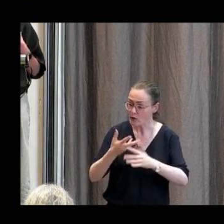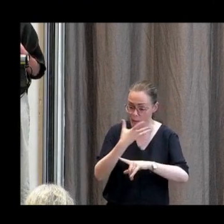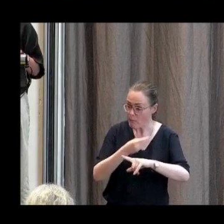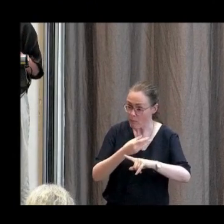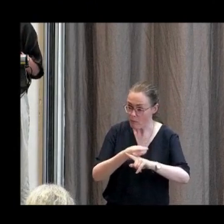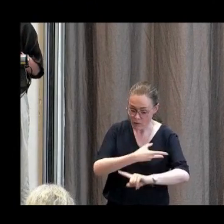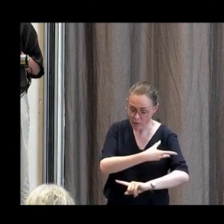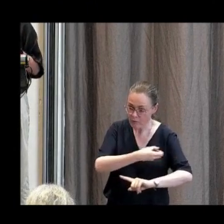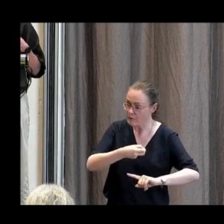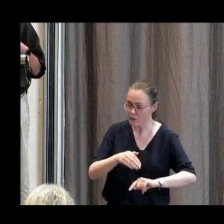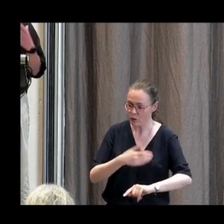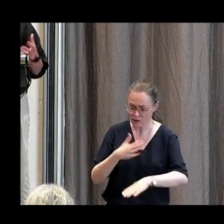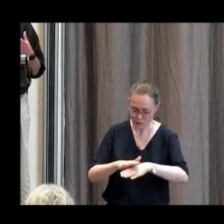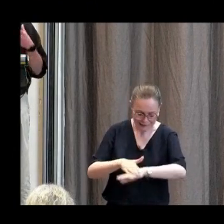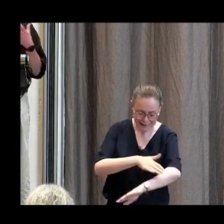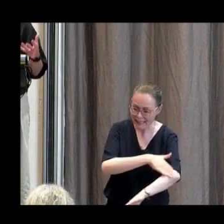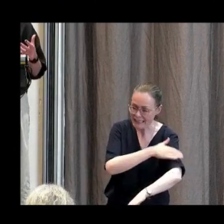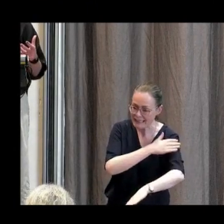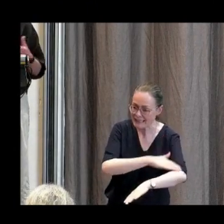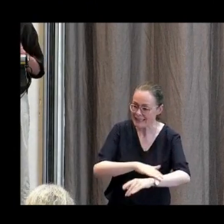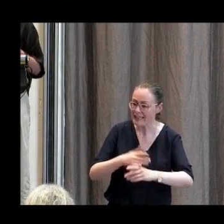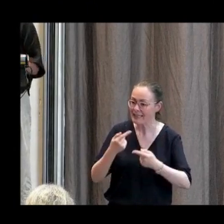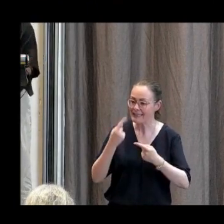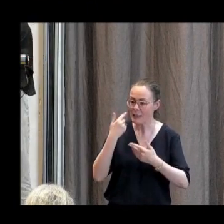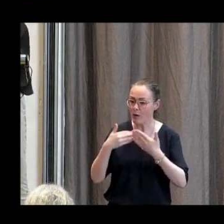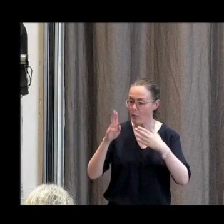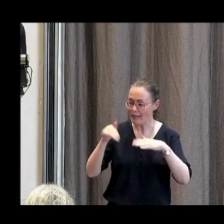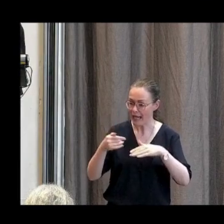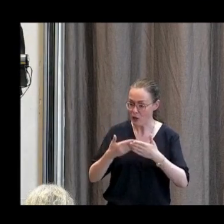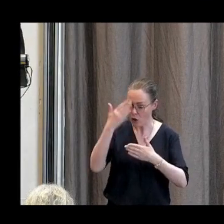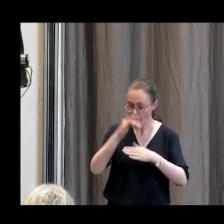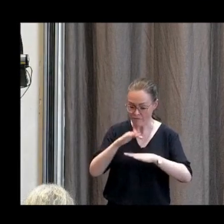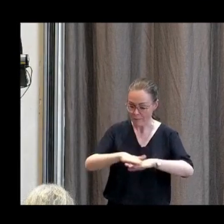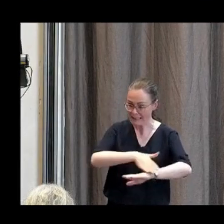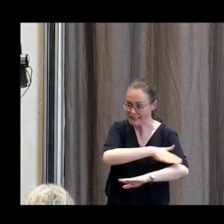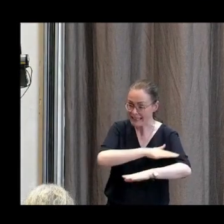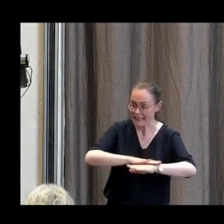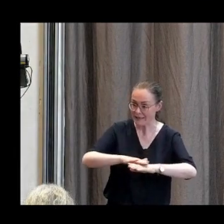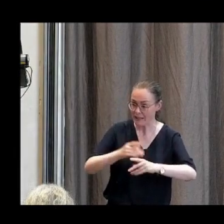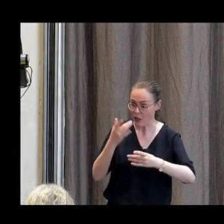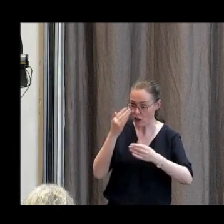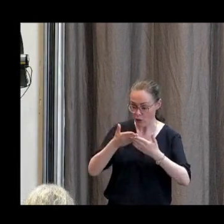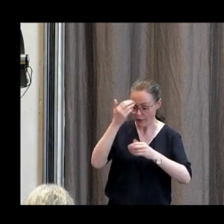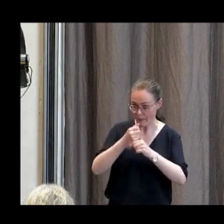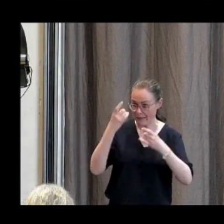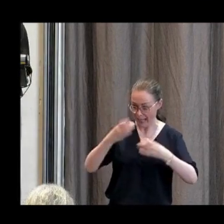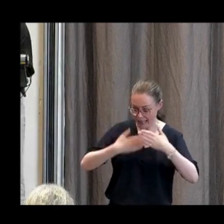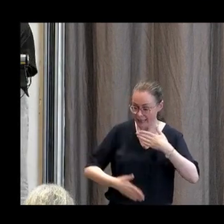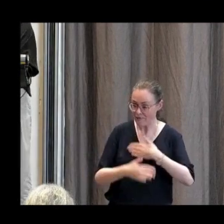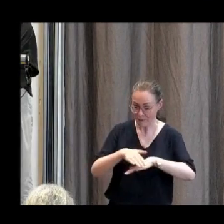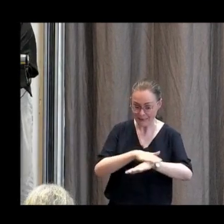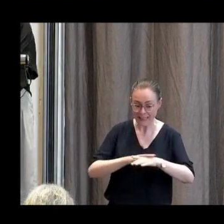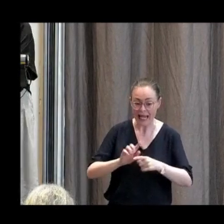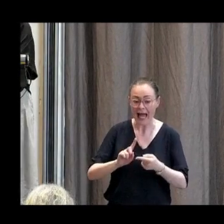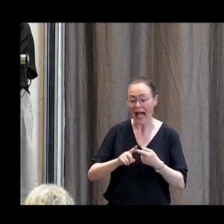to understand what we can tell from the skin about our health science, about our health status. And I also